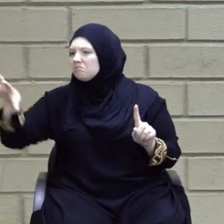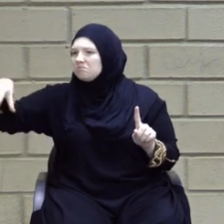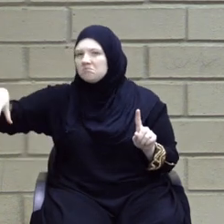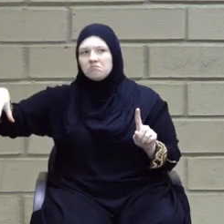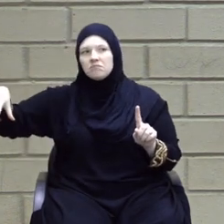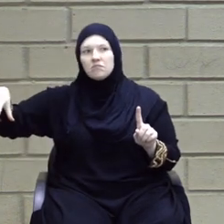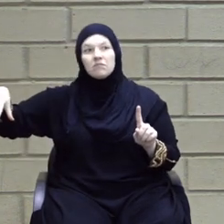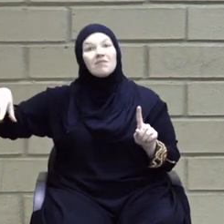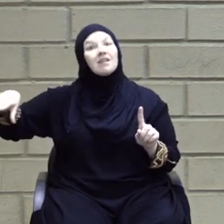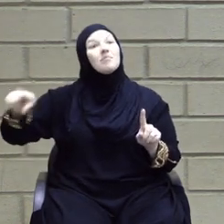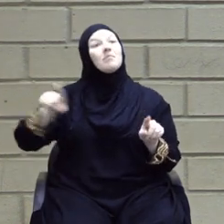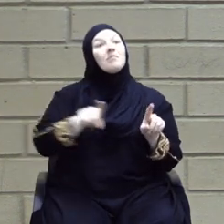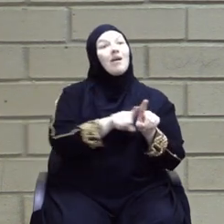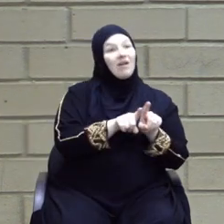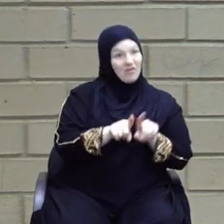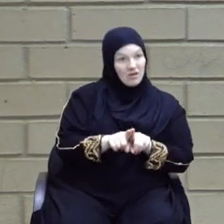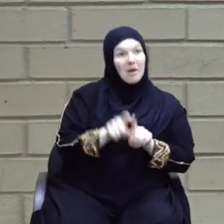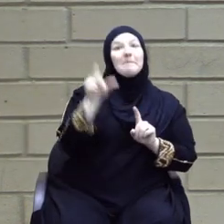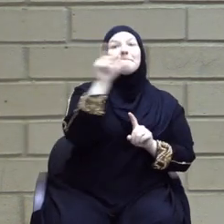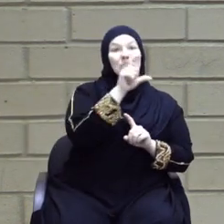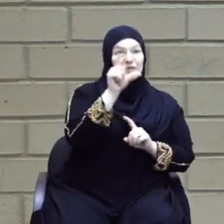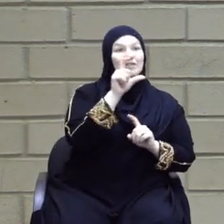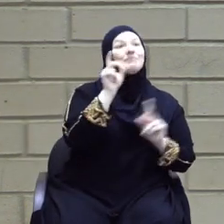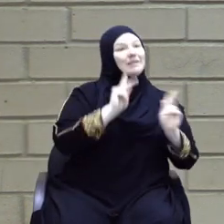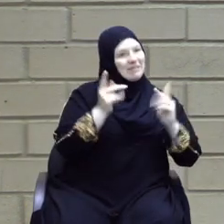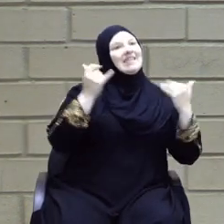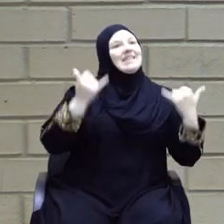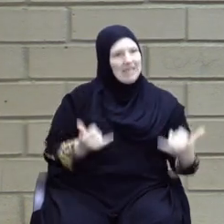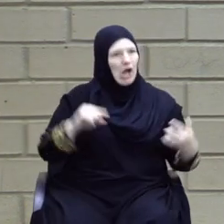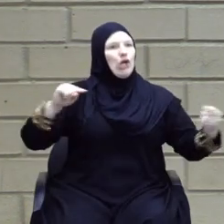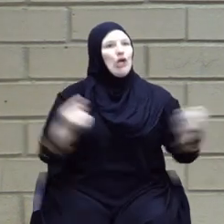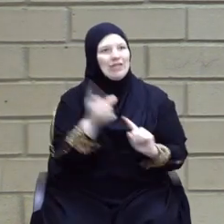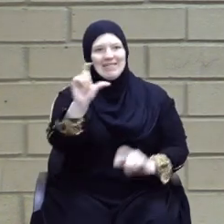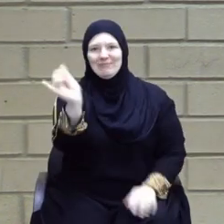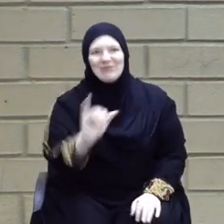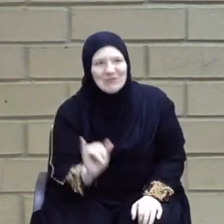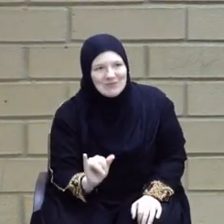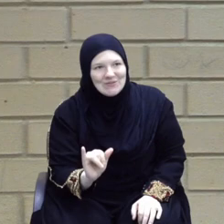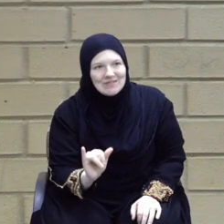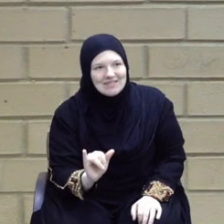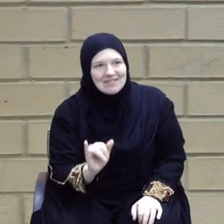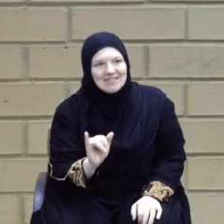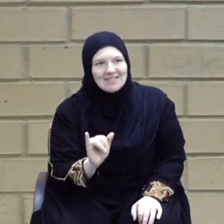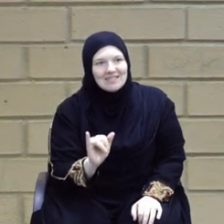being attacked by many Muslims. Those who understood the